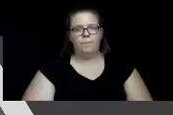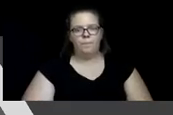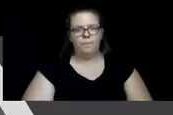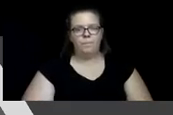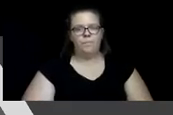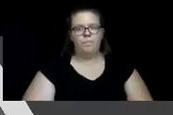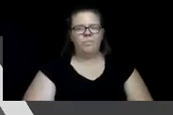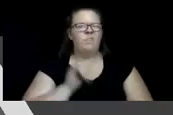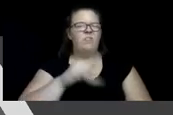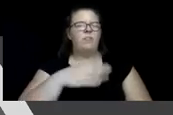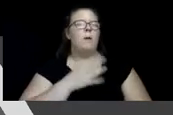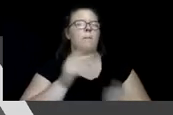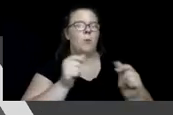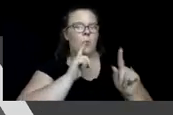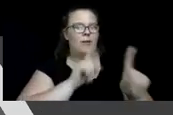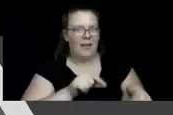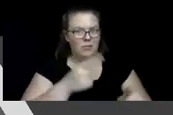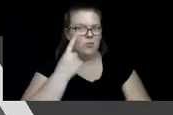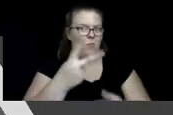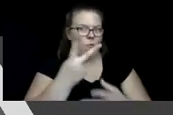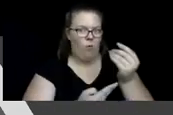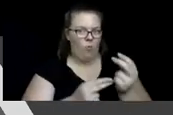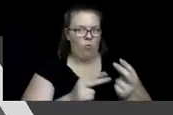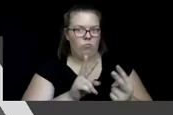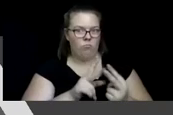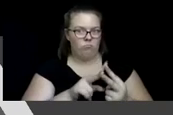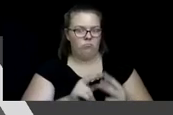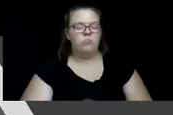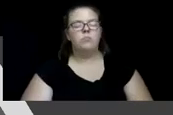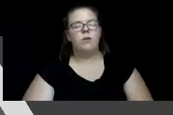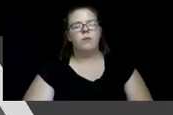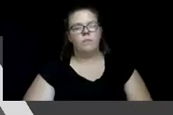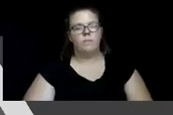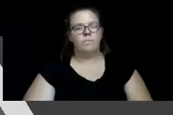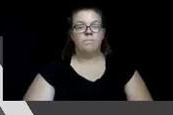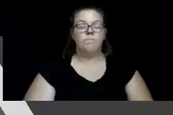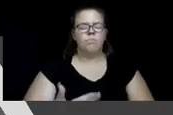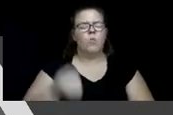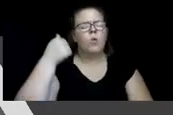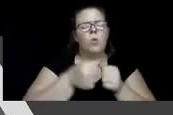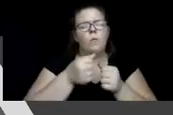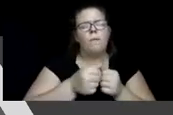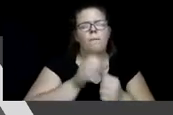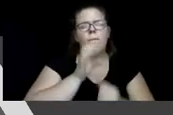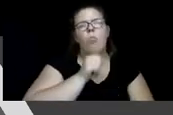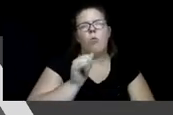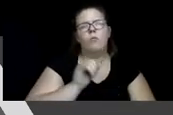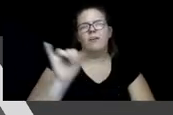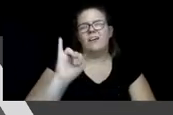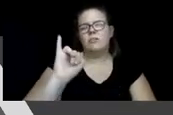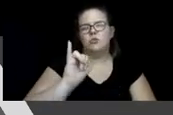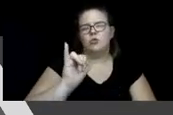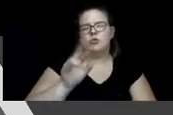That would be my quick answers for both of those. You remember the old like Assurance Wireless